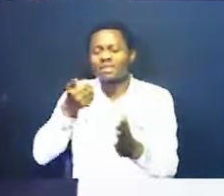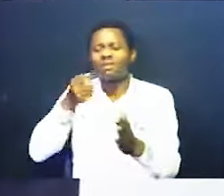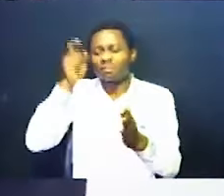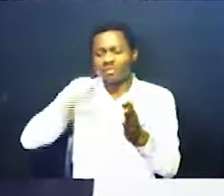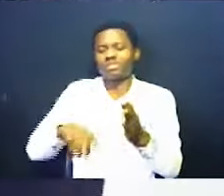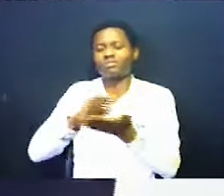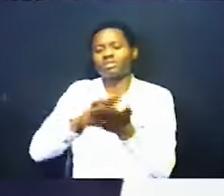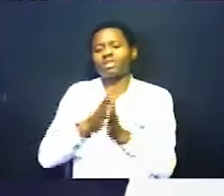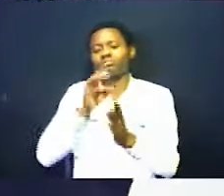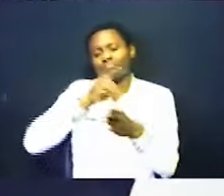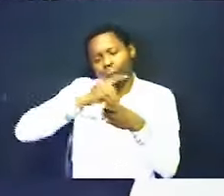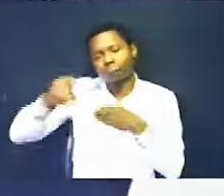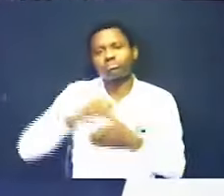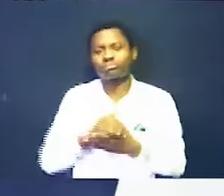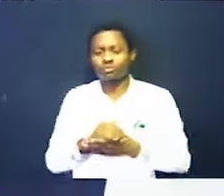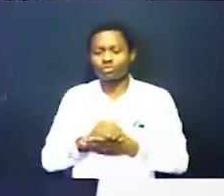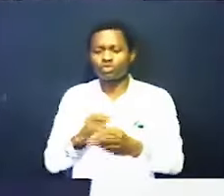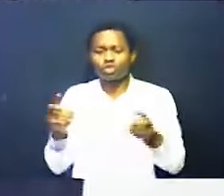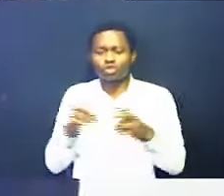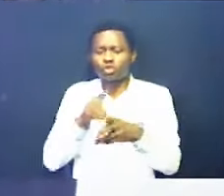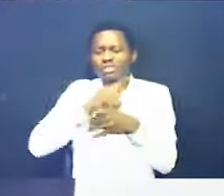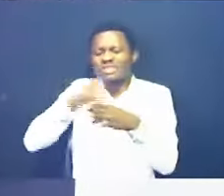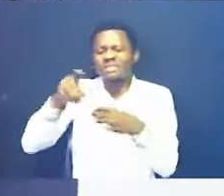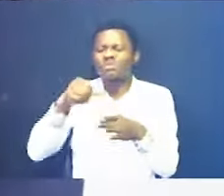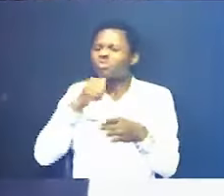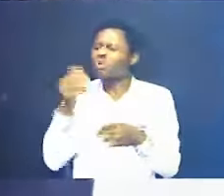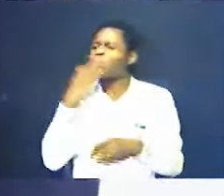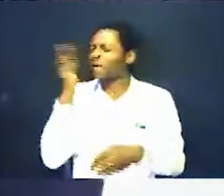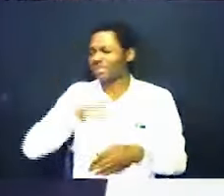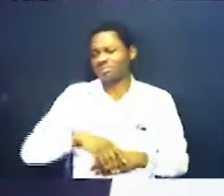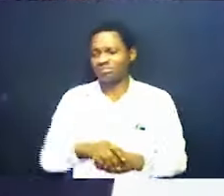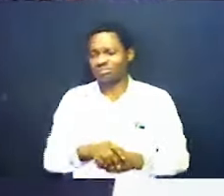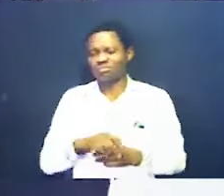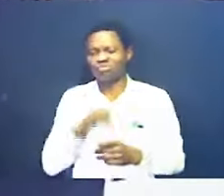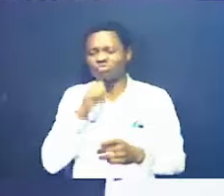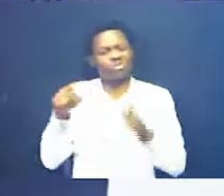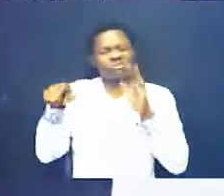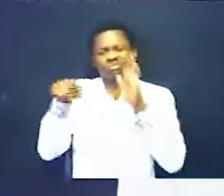So after all, discipline is not negative.